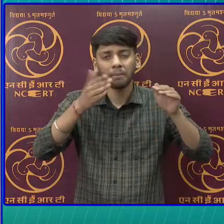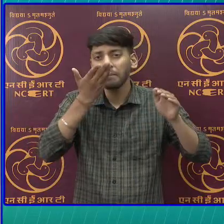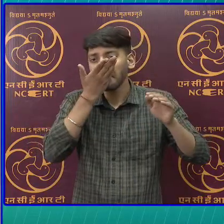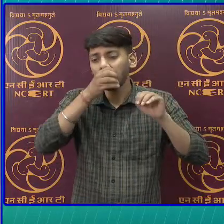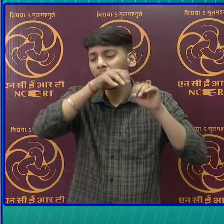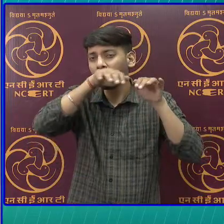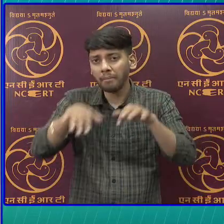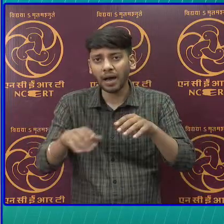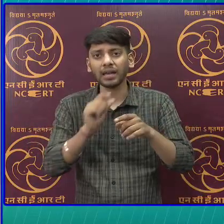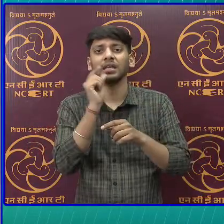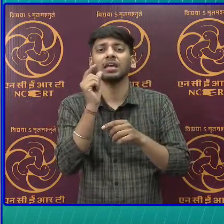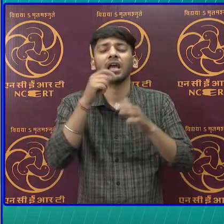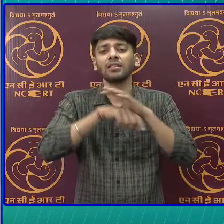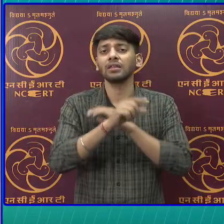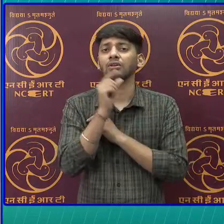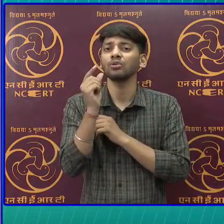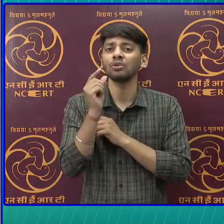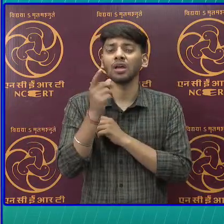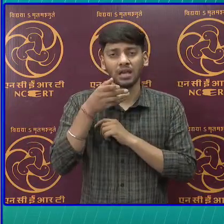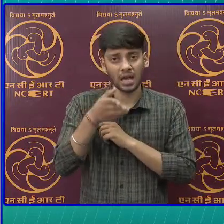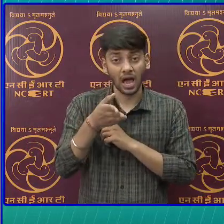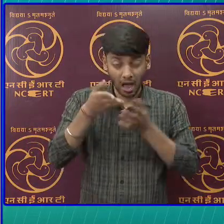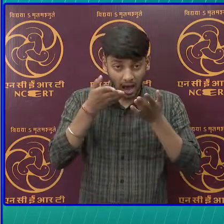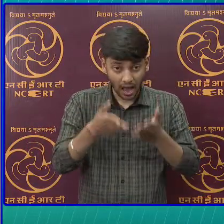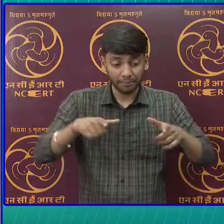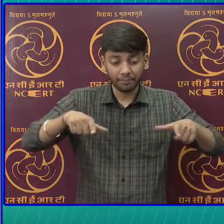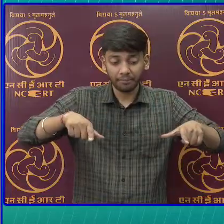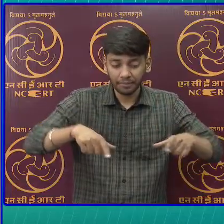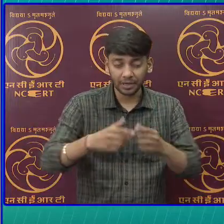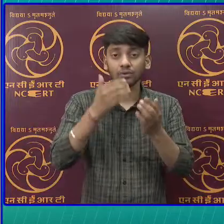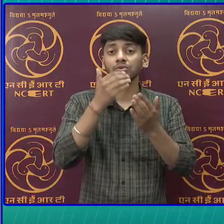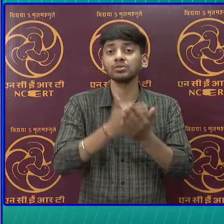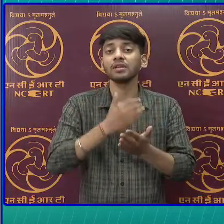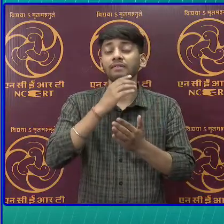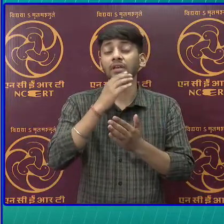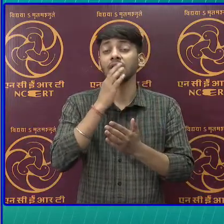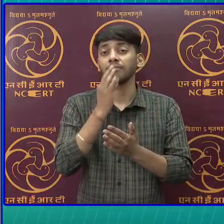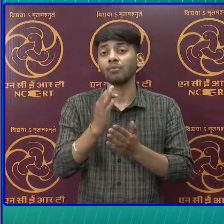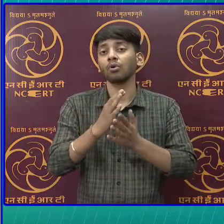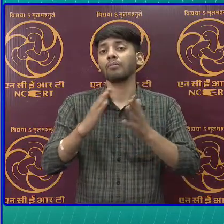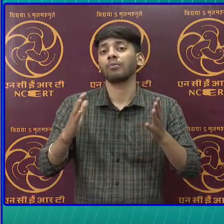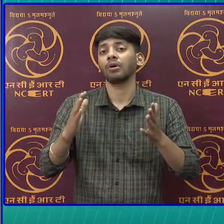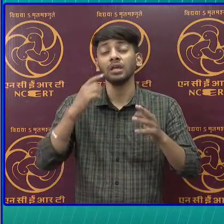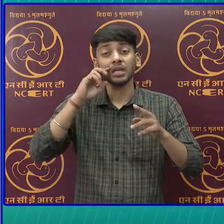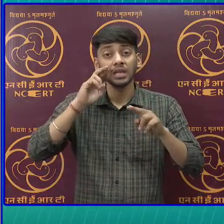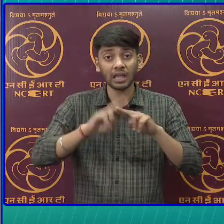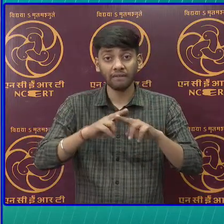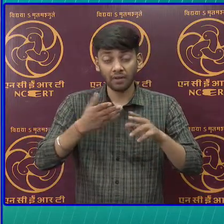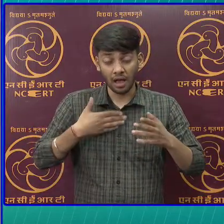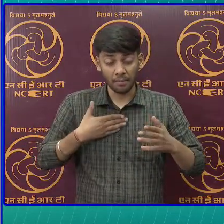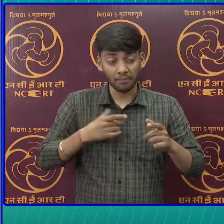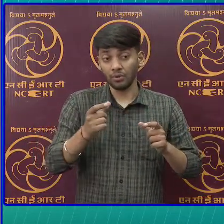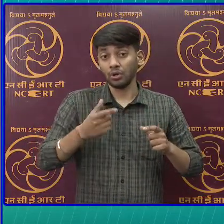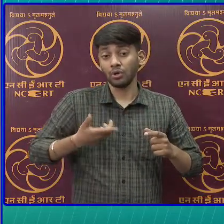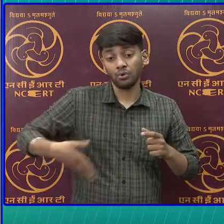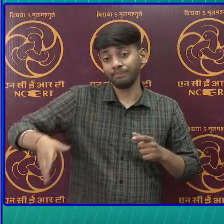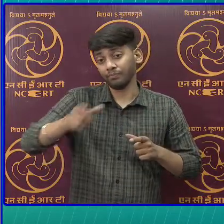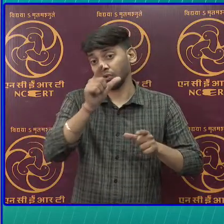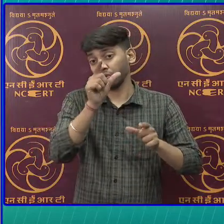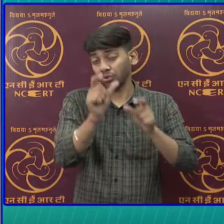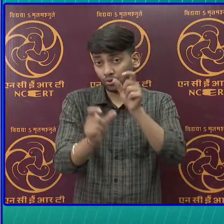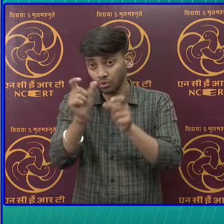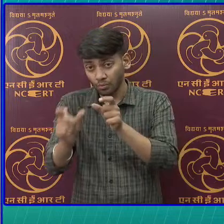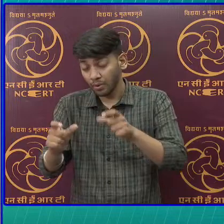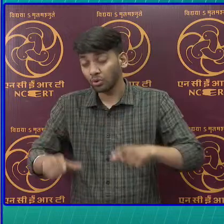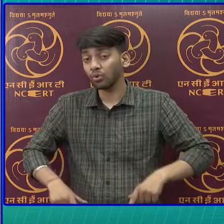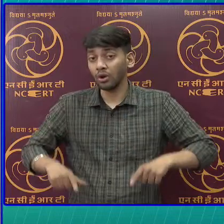now it is time to save trees. If you want to save our own long lasting survival, then we have